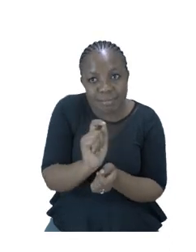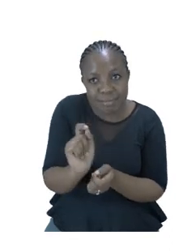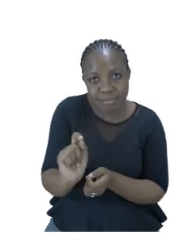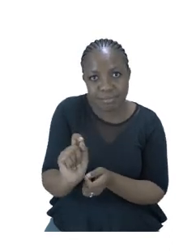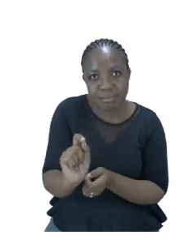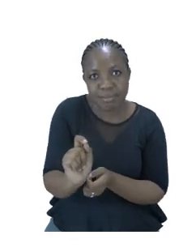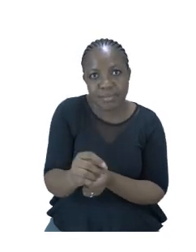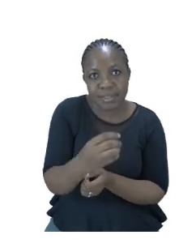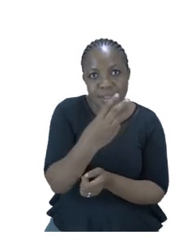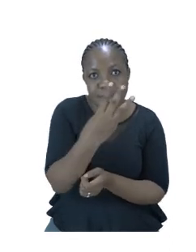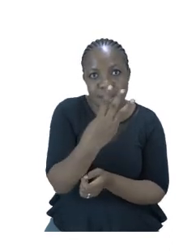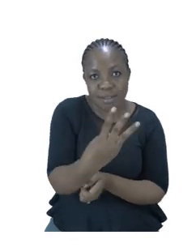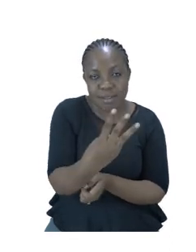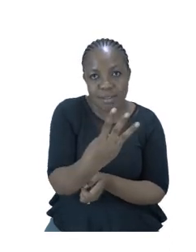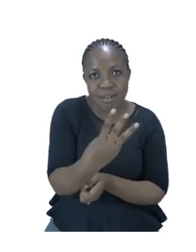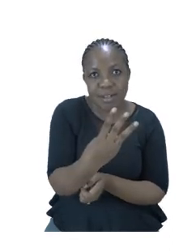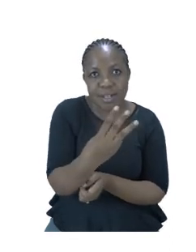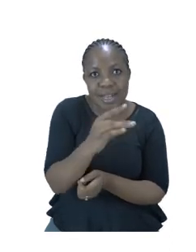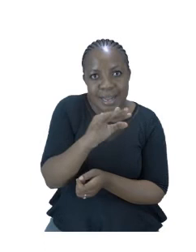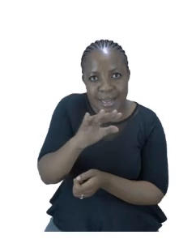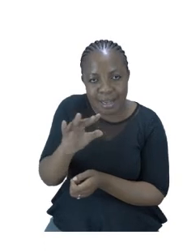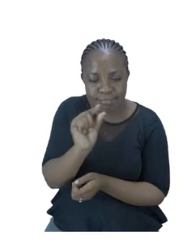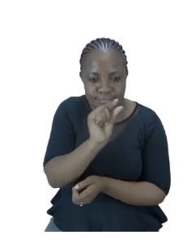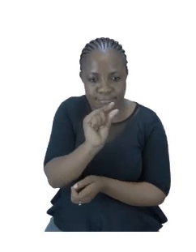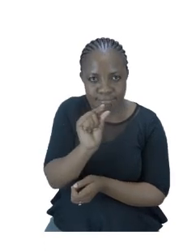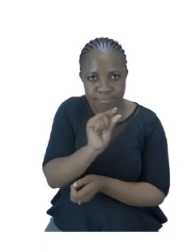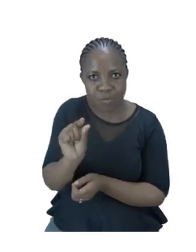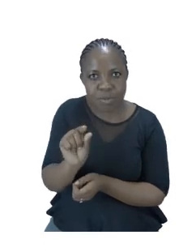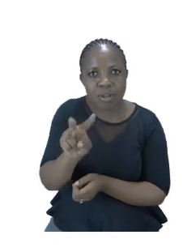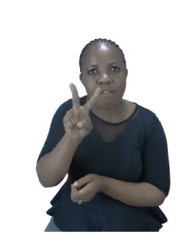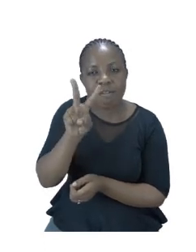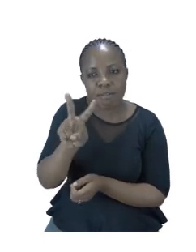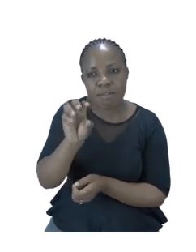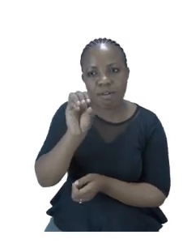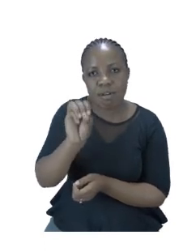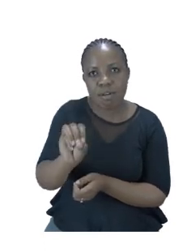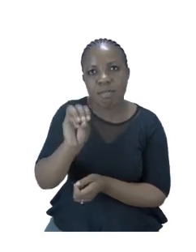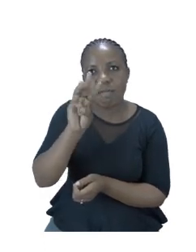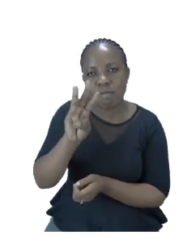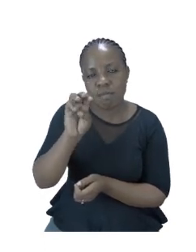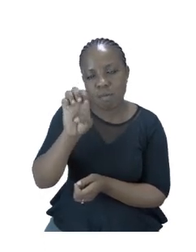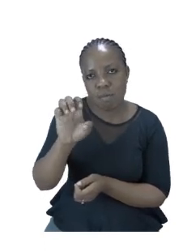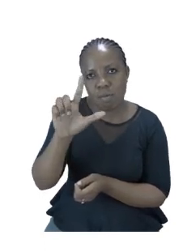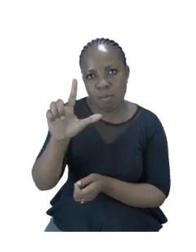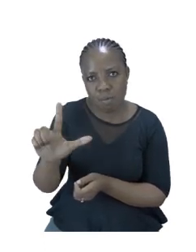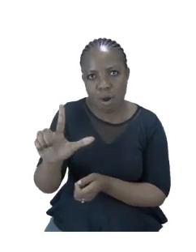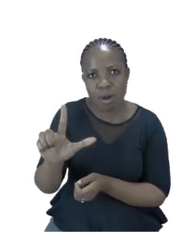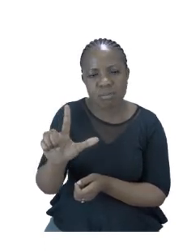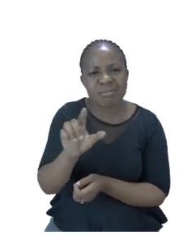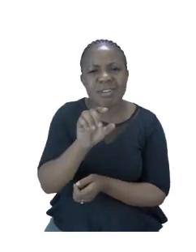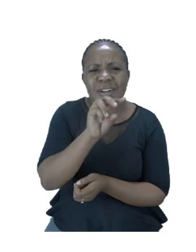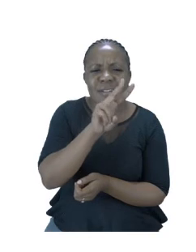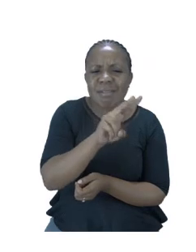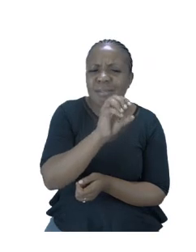words for each of the vowels. Now, what are vowels, you may ask? Well, I can remind you. Let's take